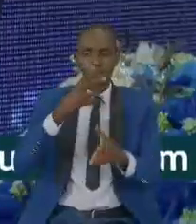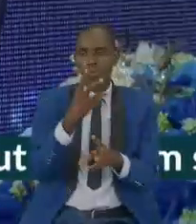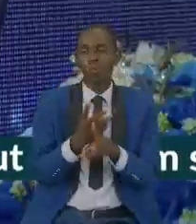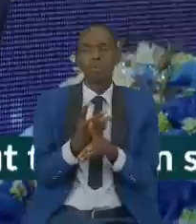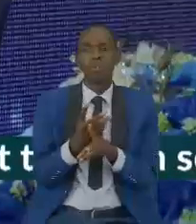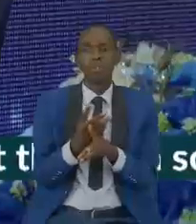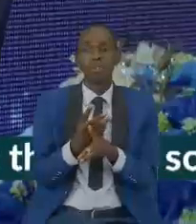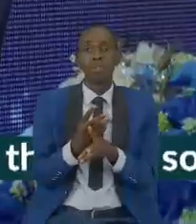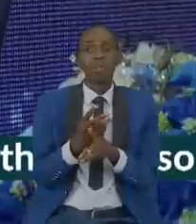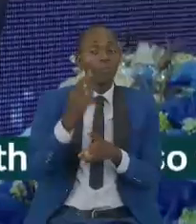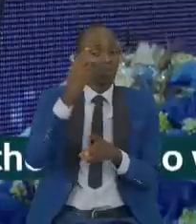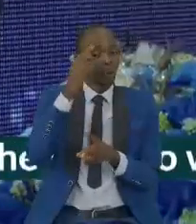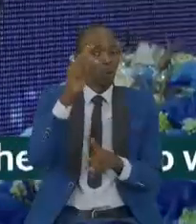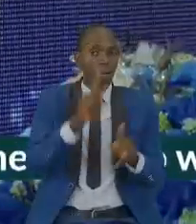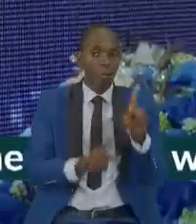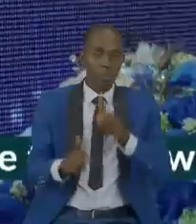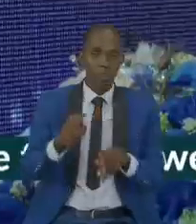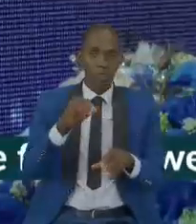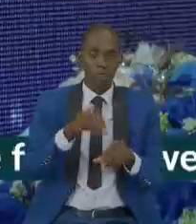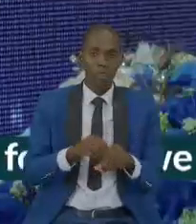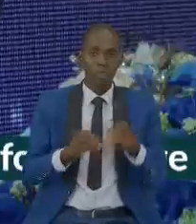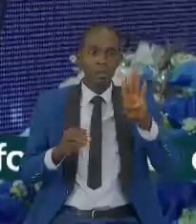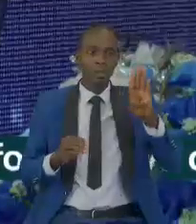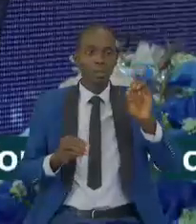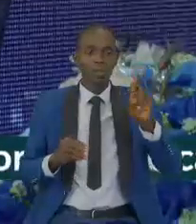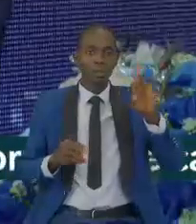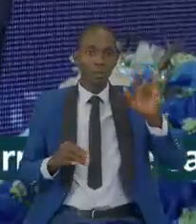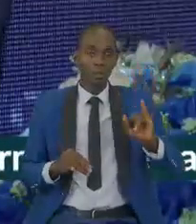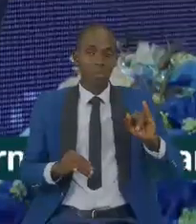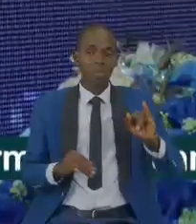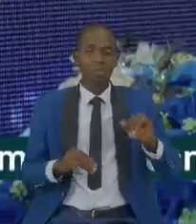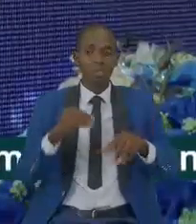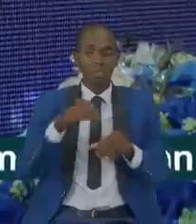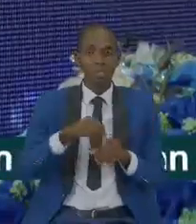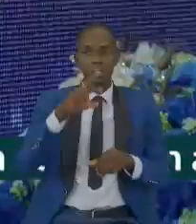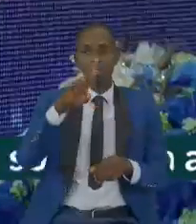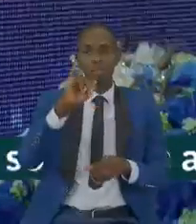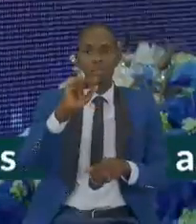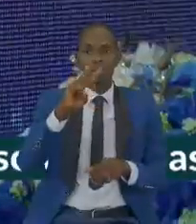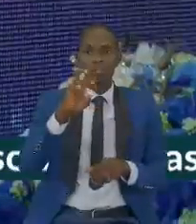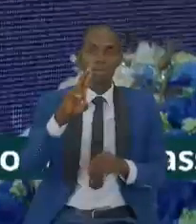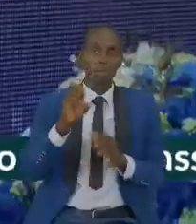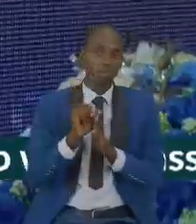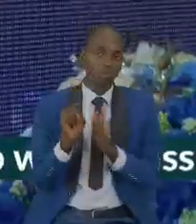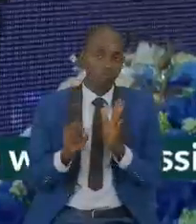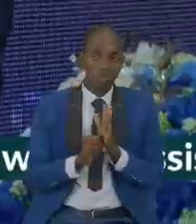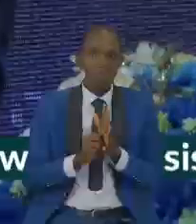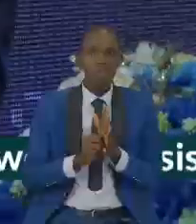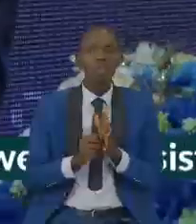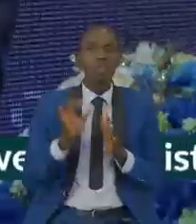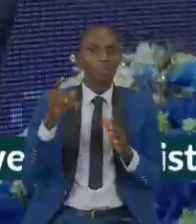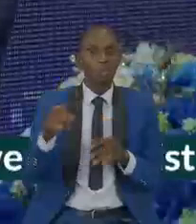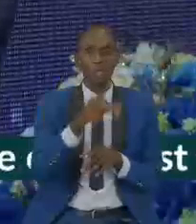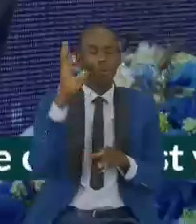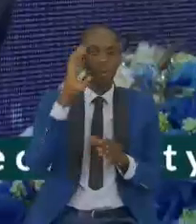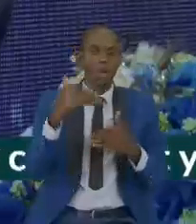But for us in Bori, we are going to have it at the Deeper Life